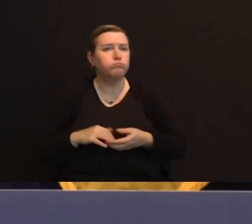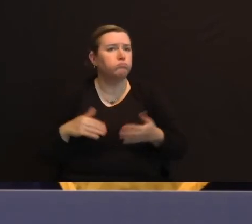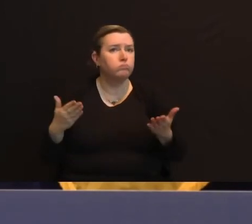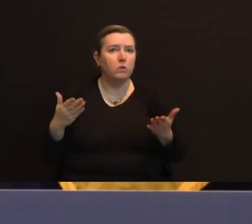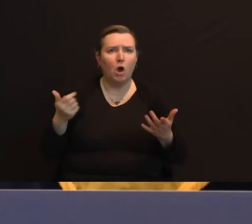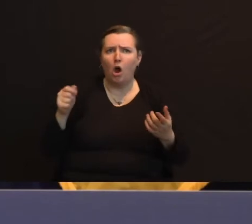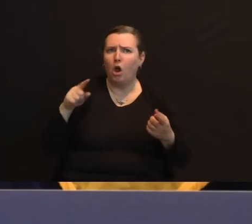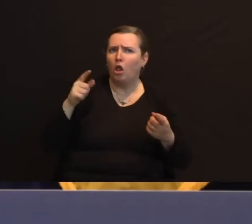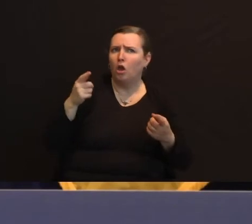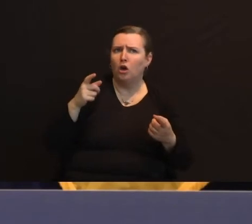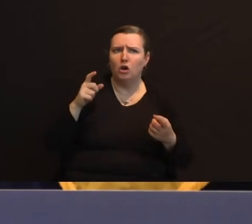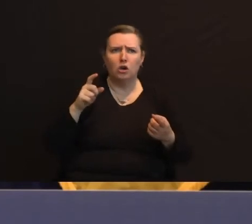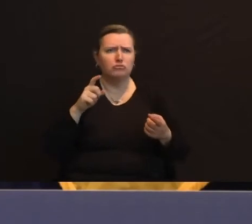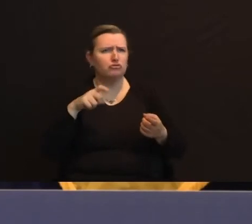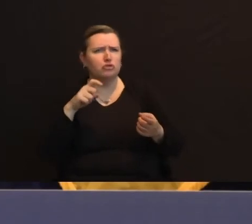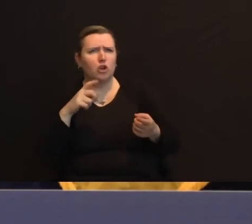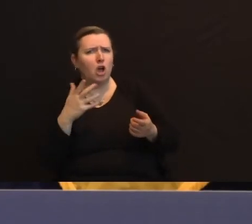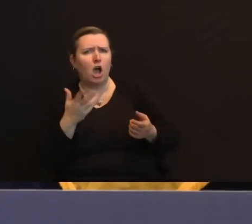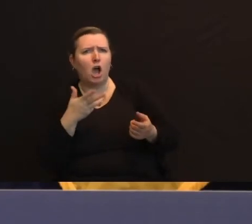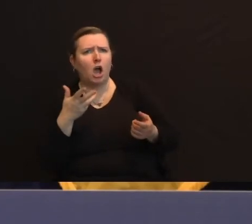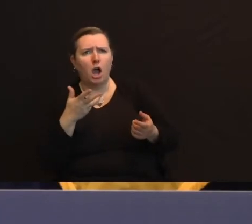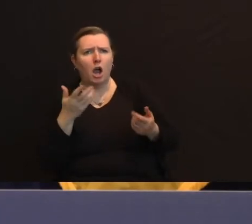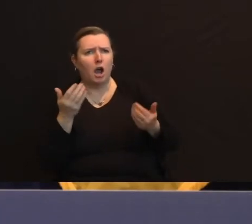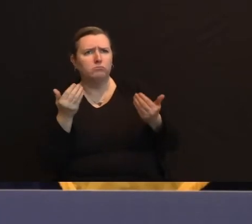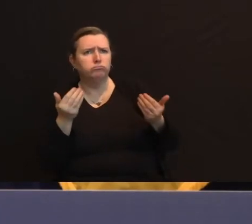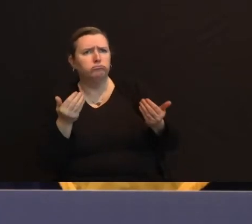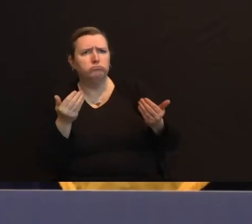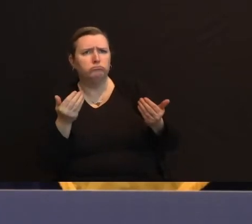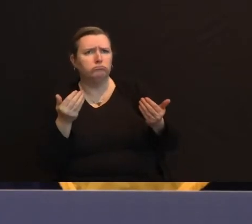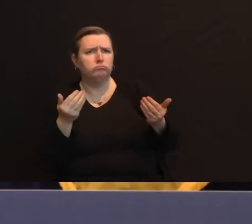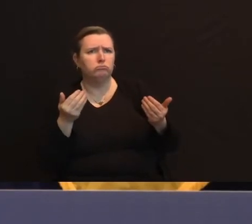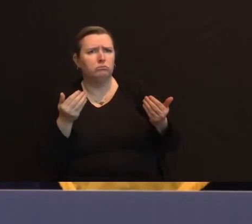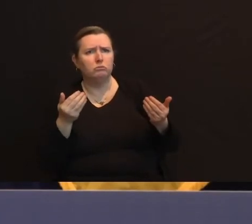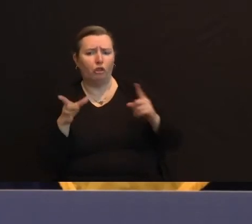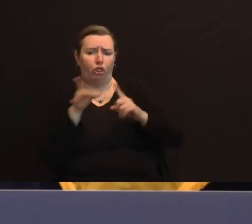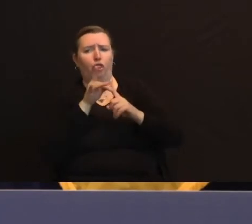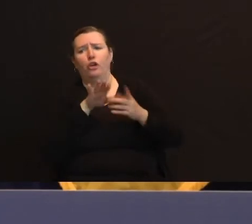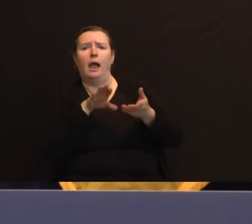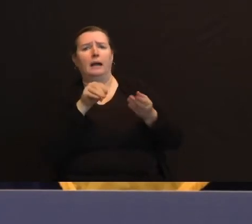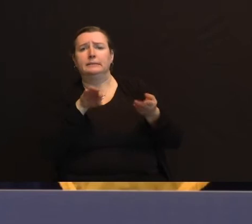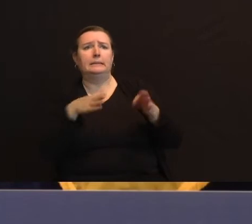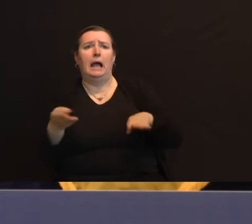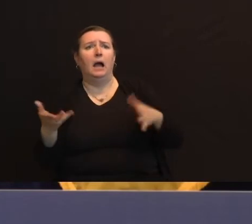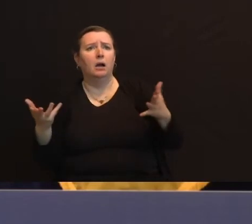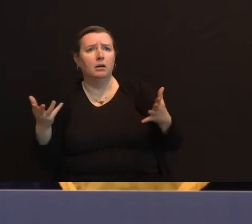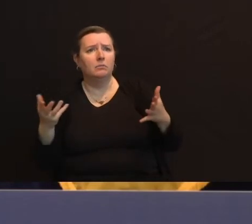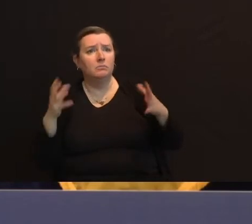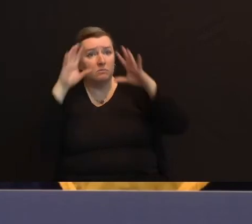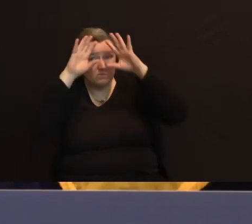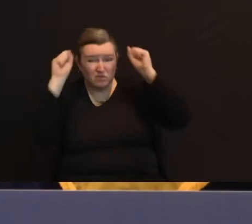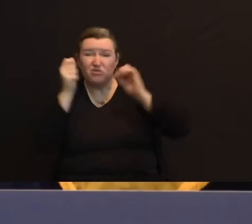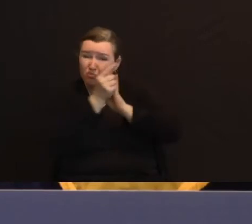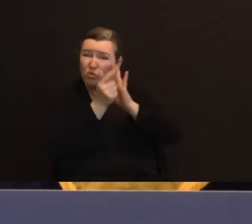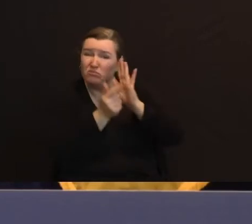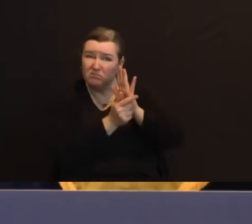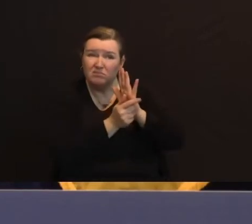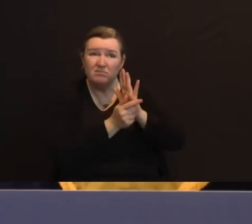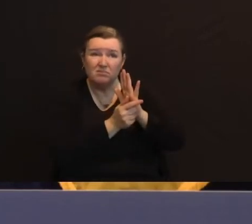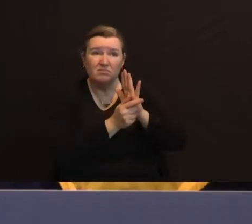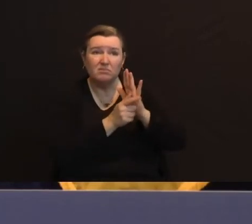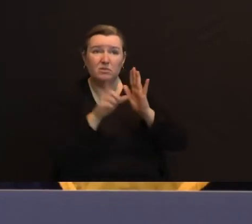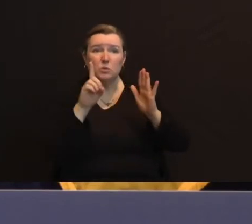lives. I heard the president's attorney, I believe, say that this guy Krebs, who did nothing other